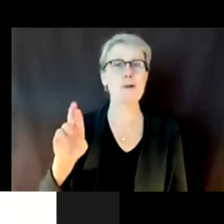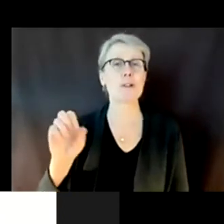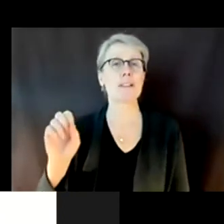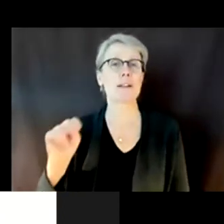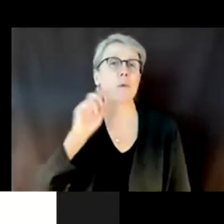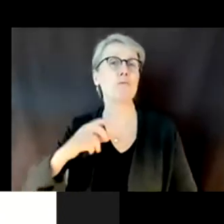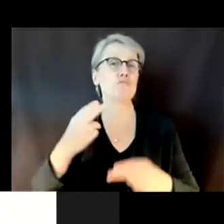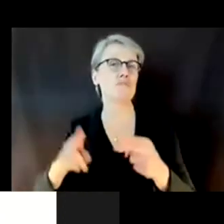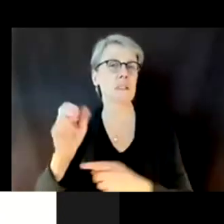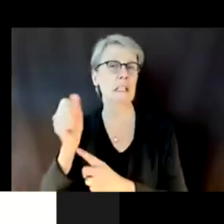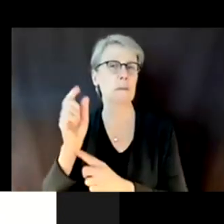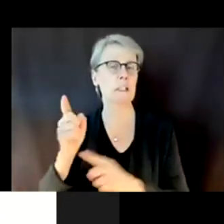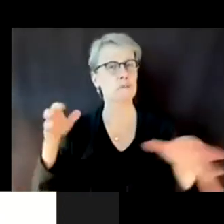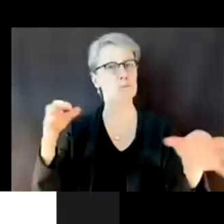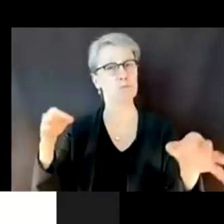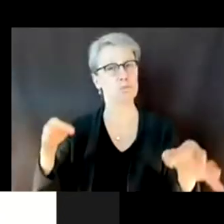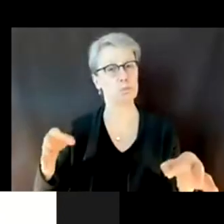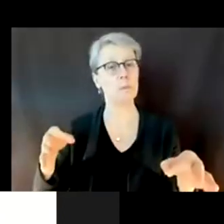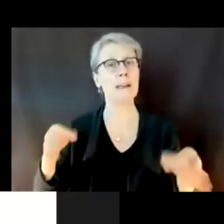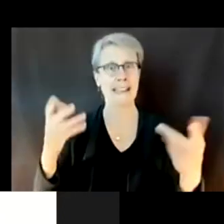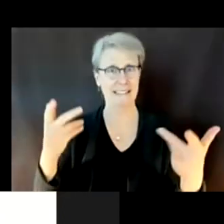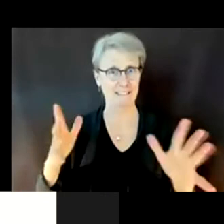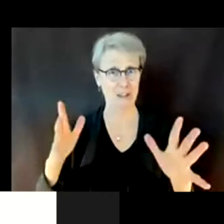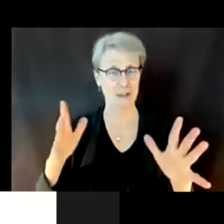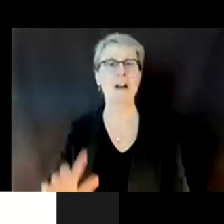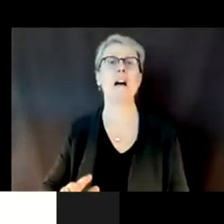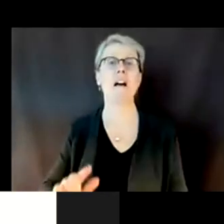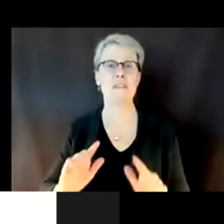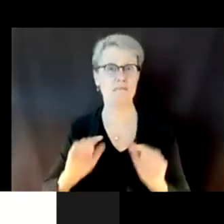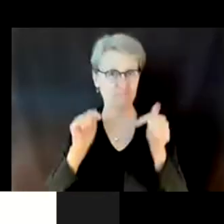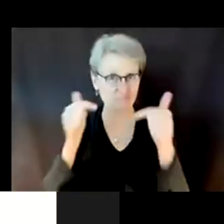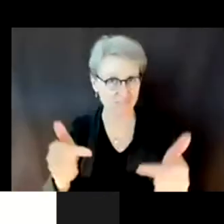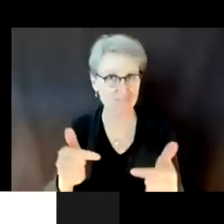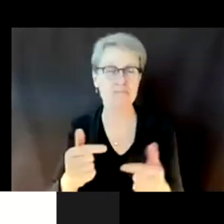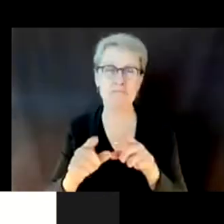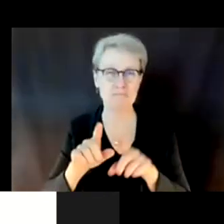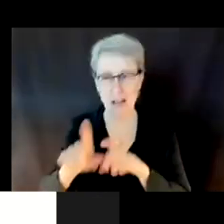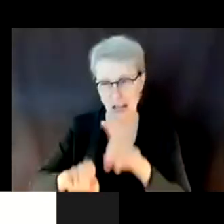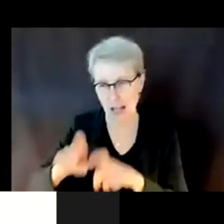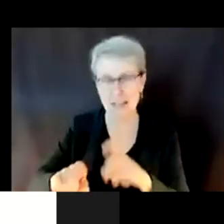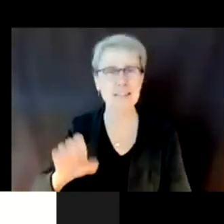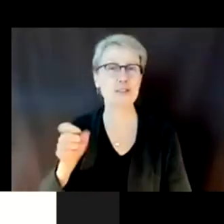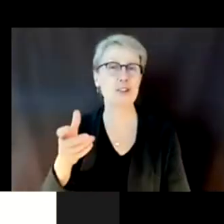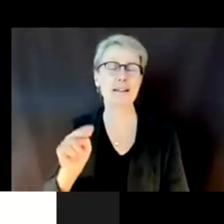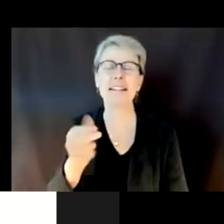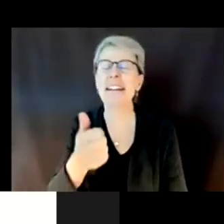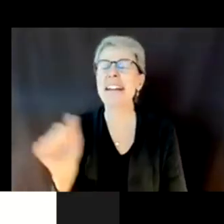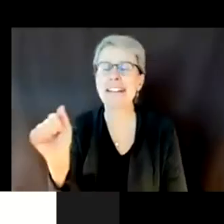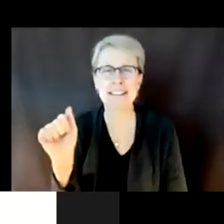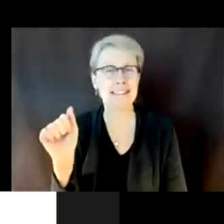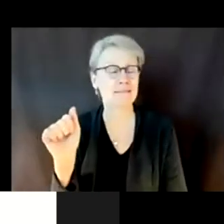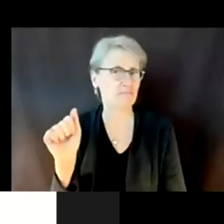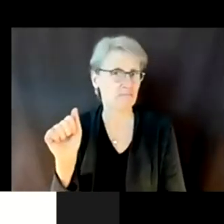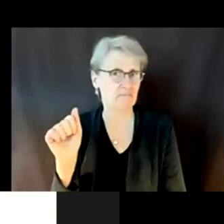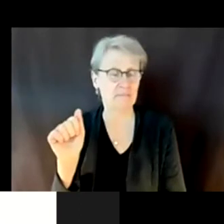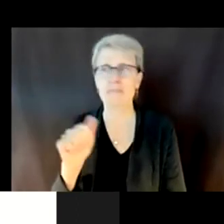her little area of expertise. And then we're going to go into our Ask Me Anything structure, which means if you have a question, you